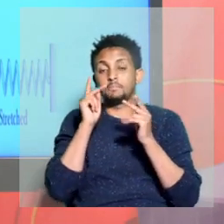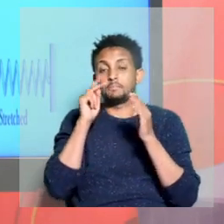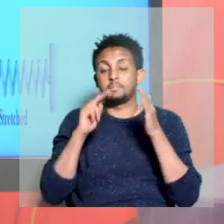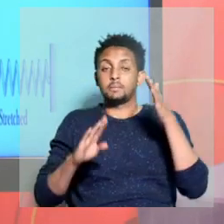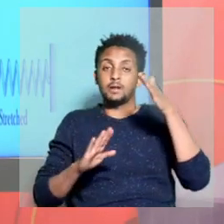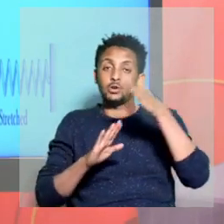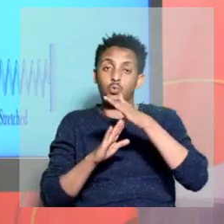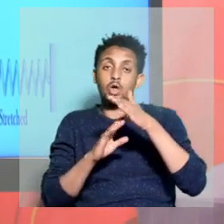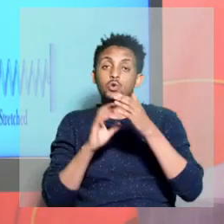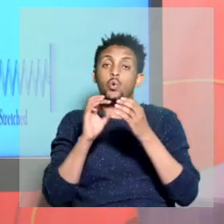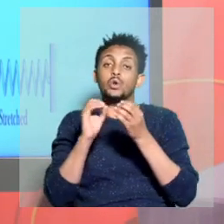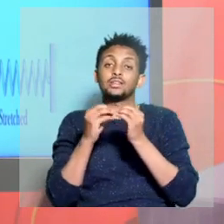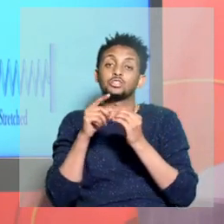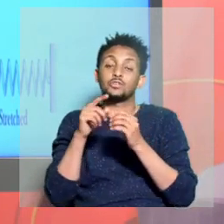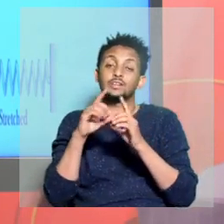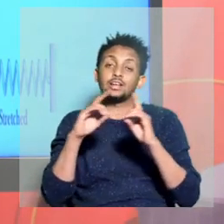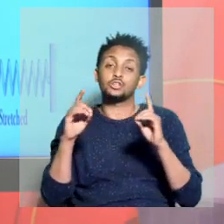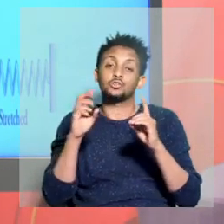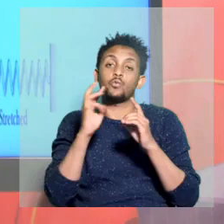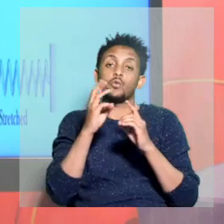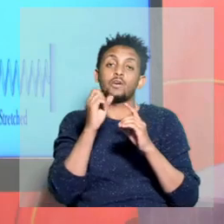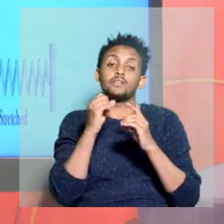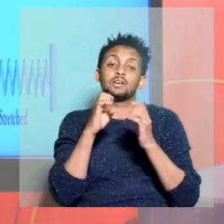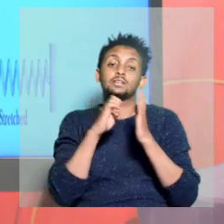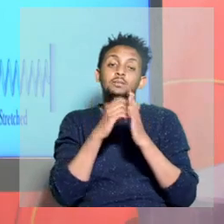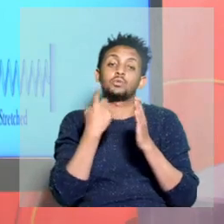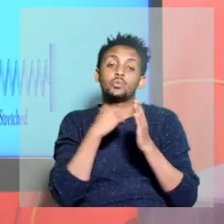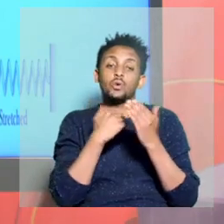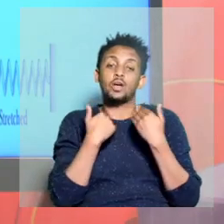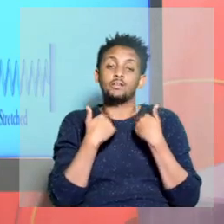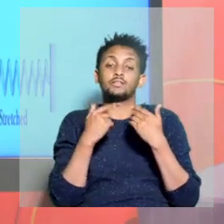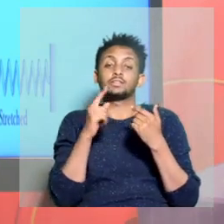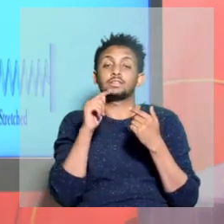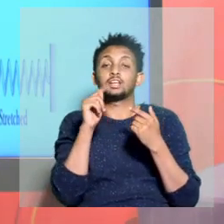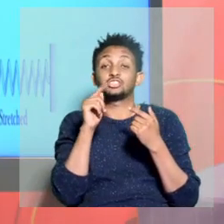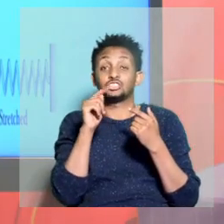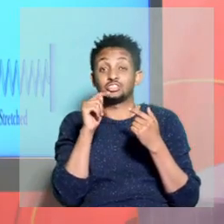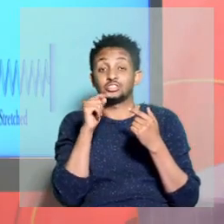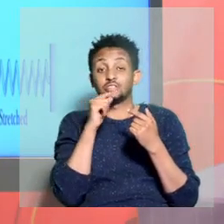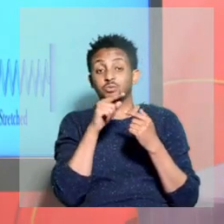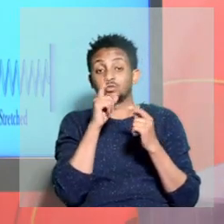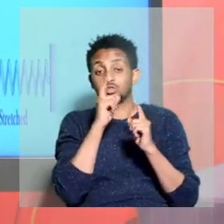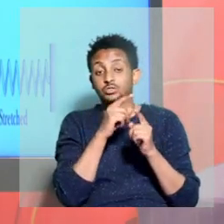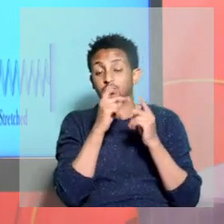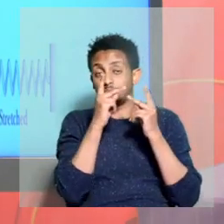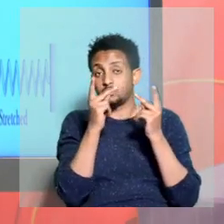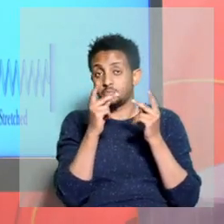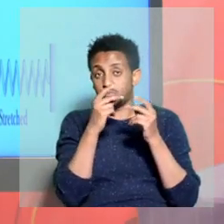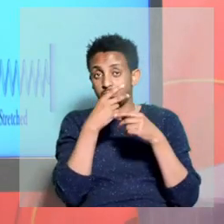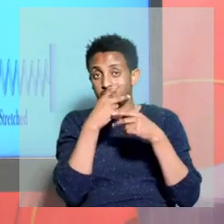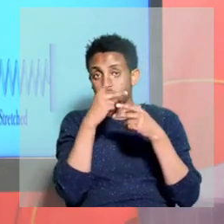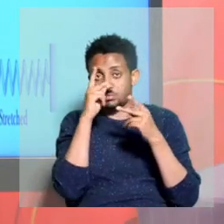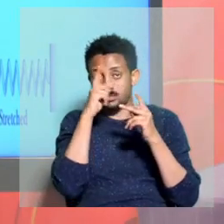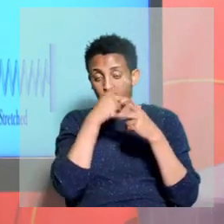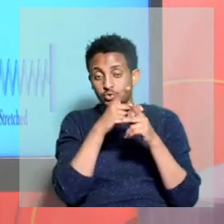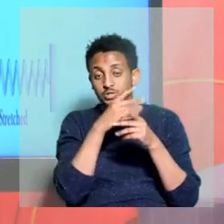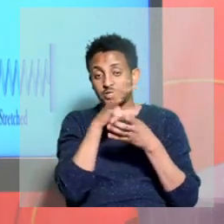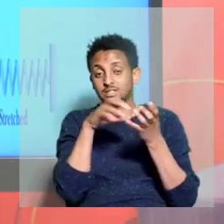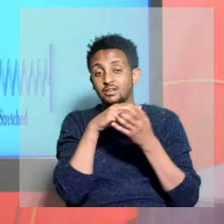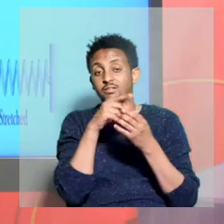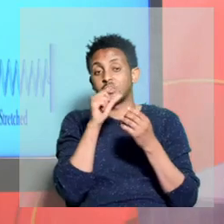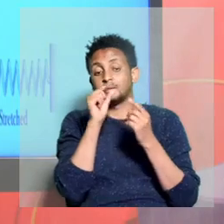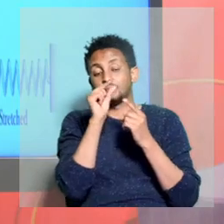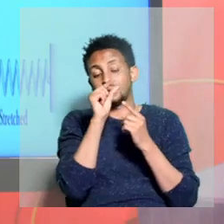perpendicular orientation with that of the direction of the wave. For example, here you have a tensioned string. You just produce a wave here, you just disturb.